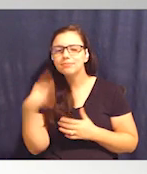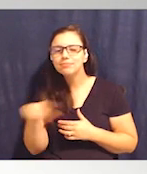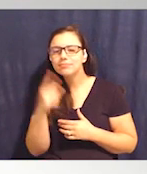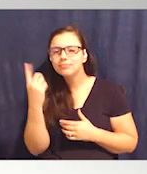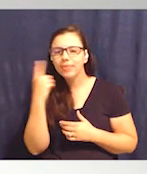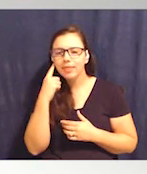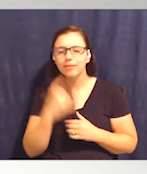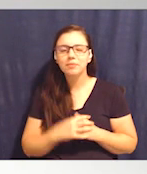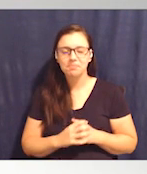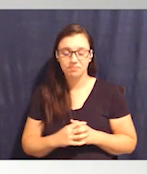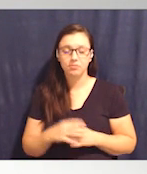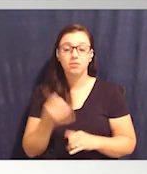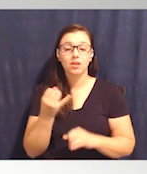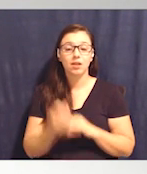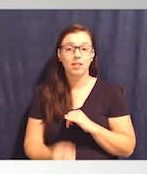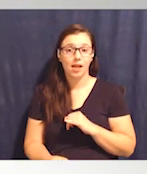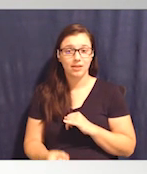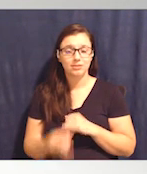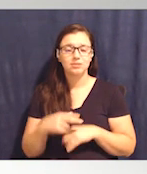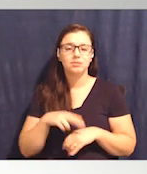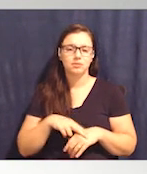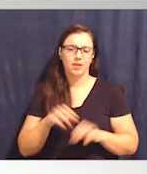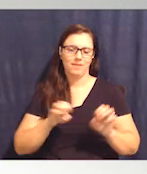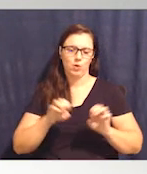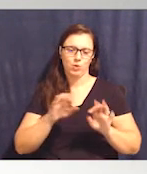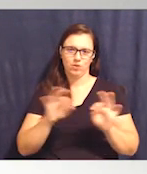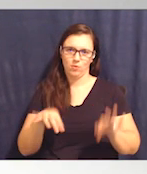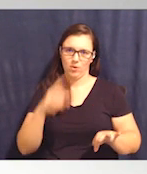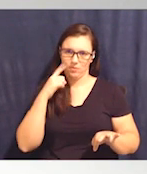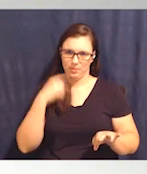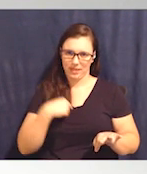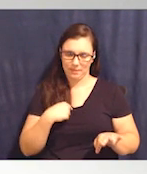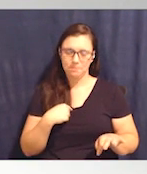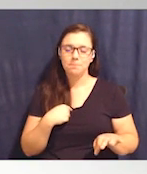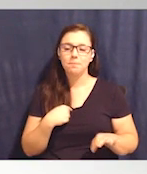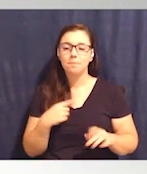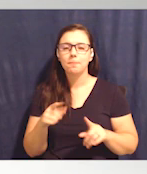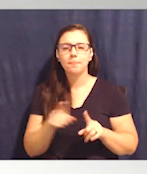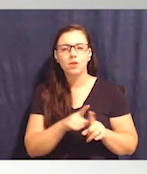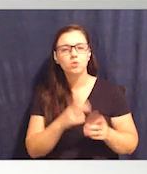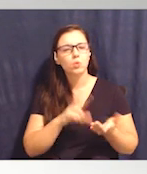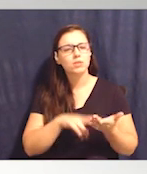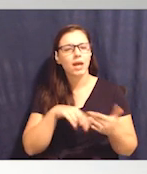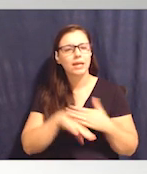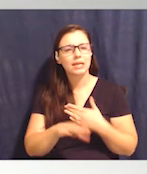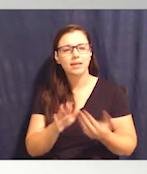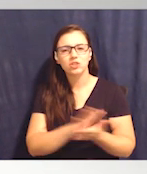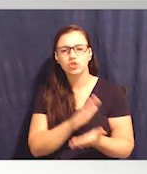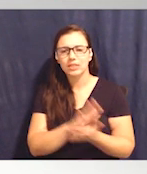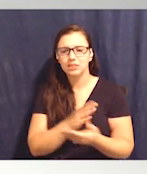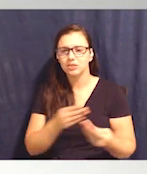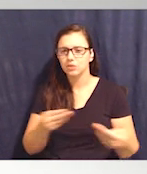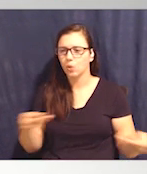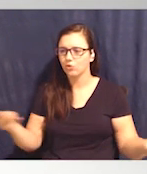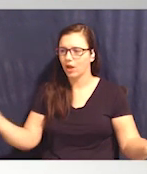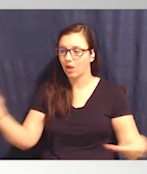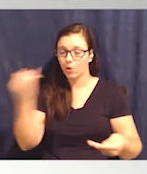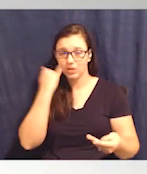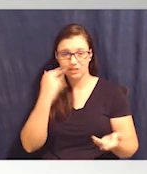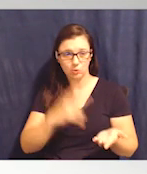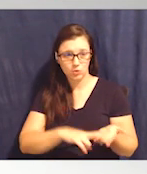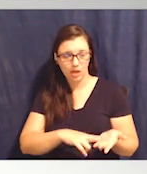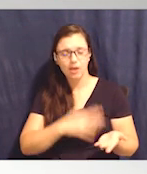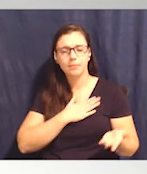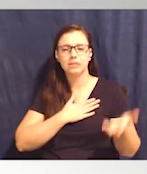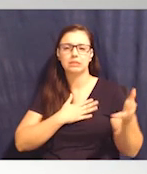of course, is that evaluation form for me. So also there were sign-in sheets going around. If you manage to sign them in, just leave them at the end of the row, and I'll pick them up when